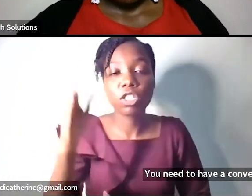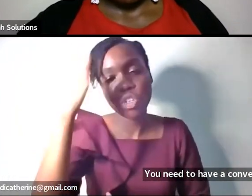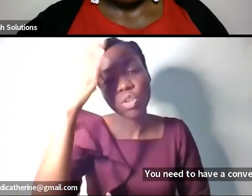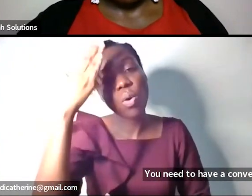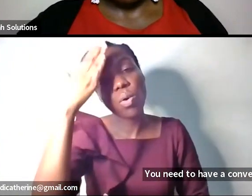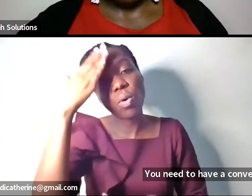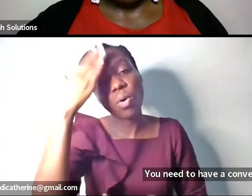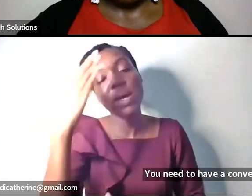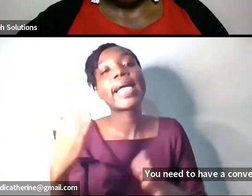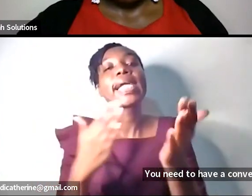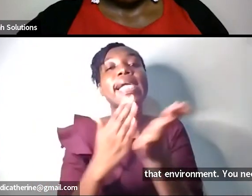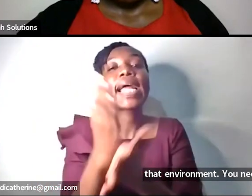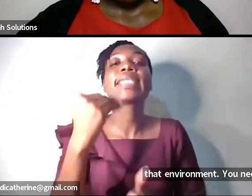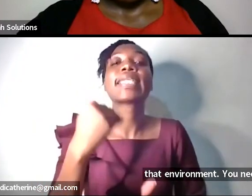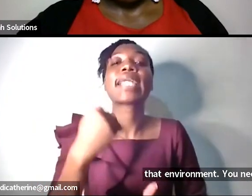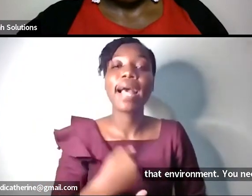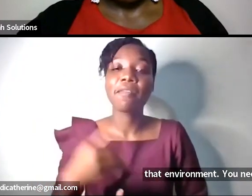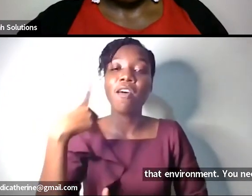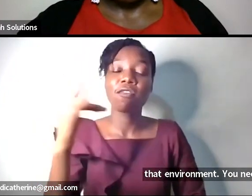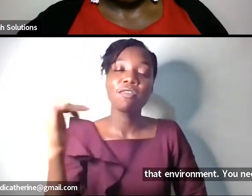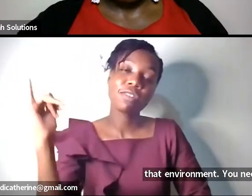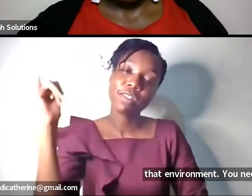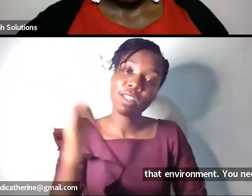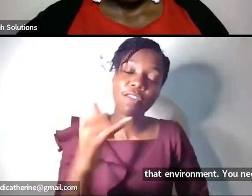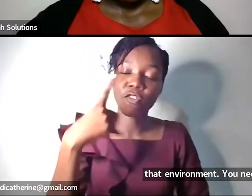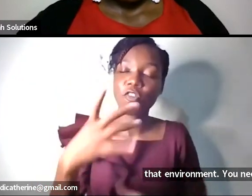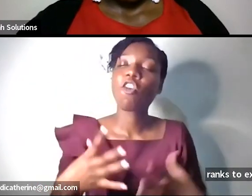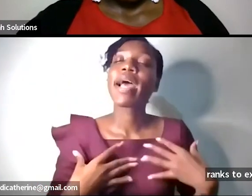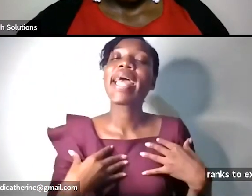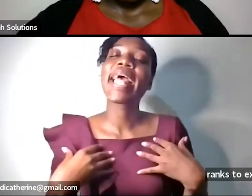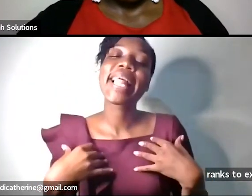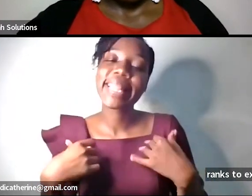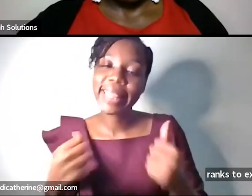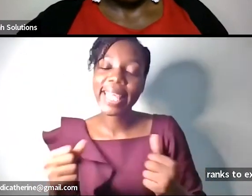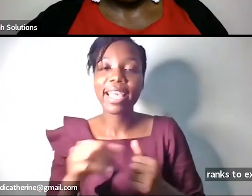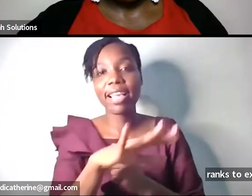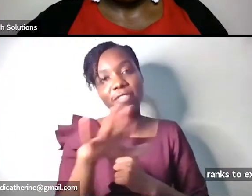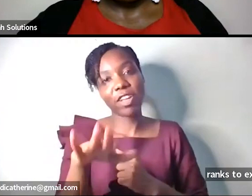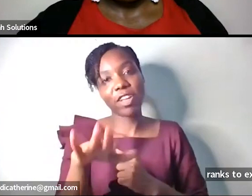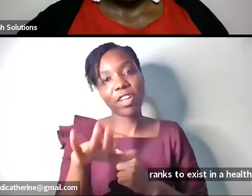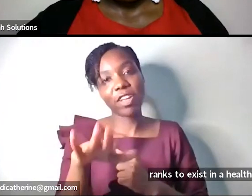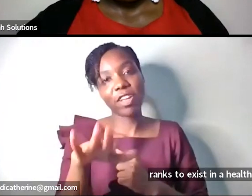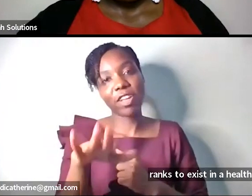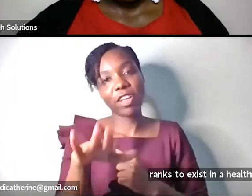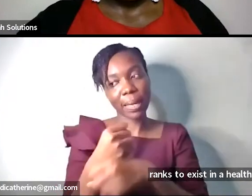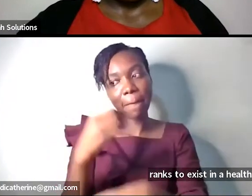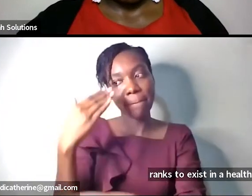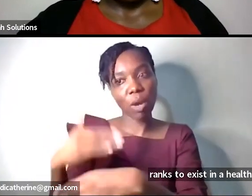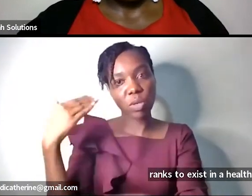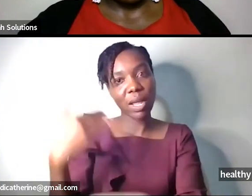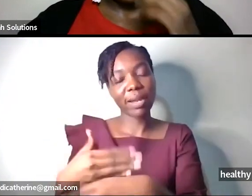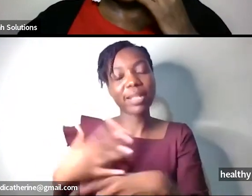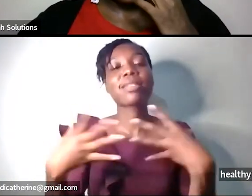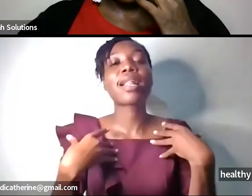the right to exist in a healthy environment where you set healthy boundaries. You have